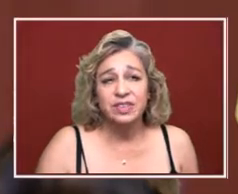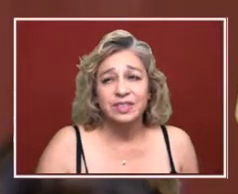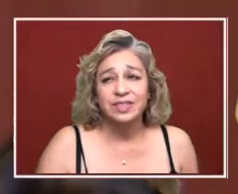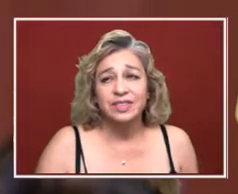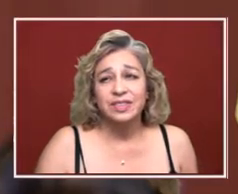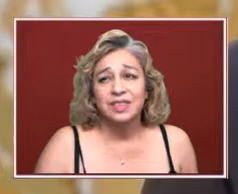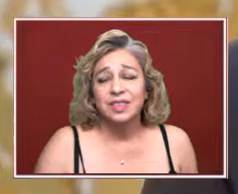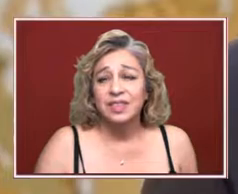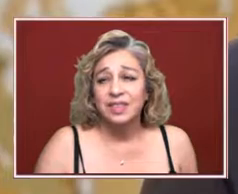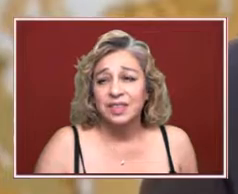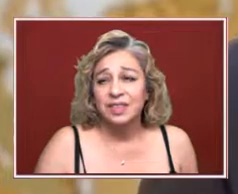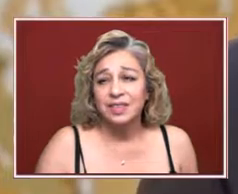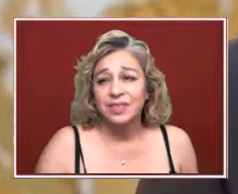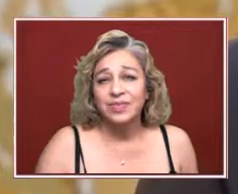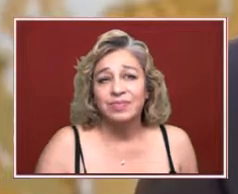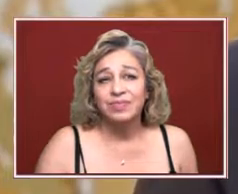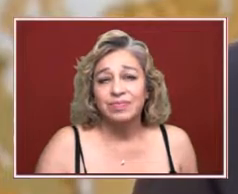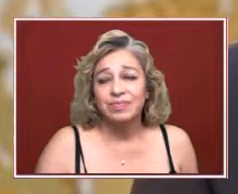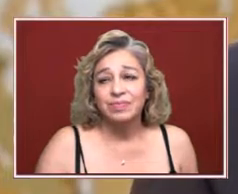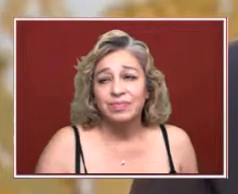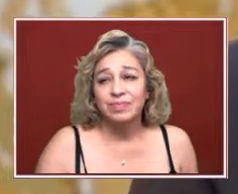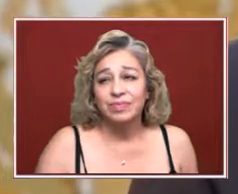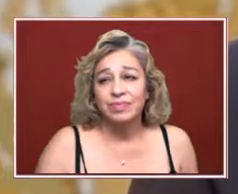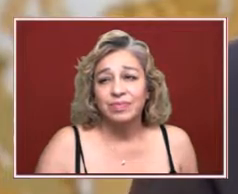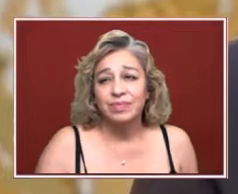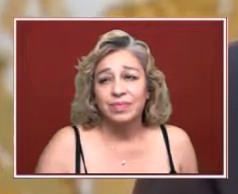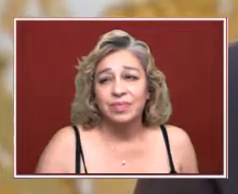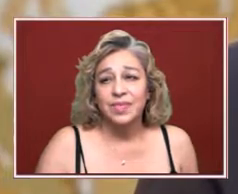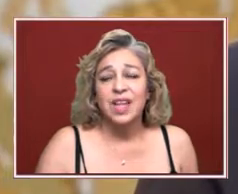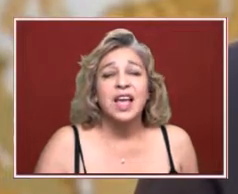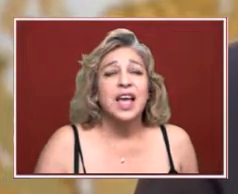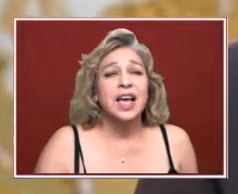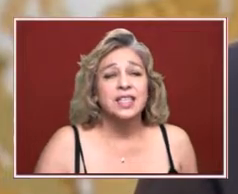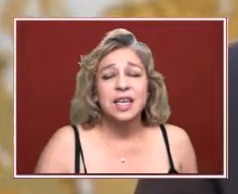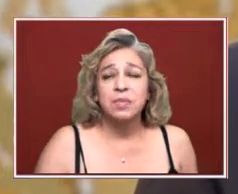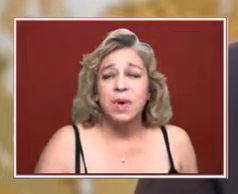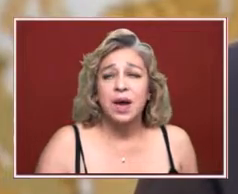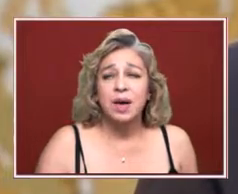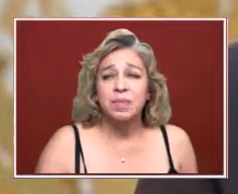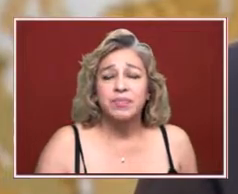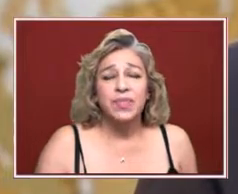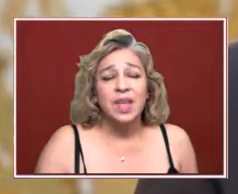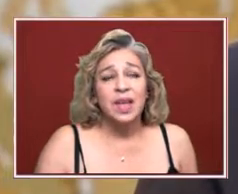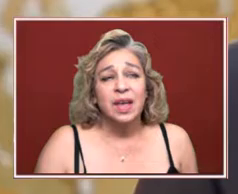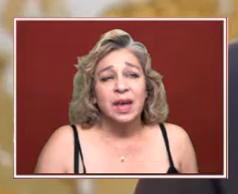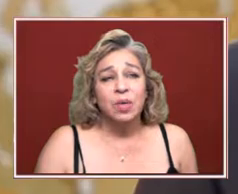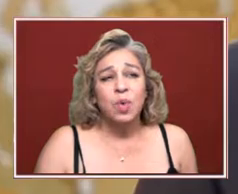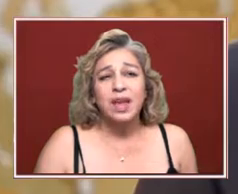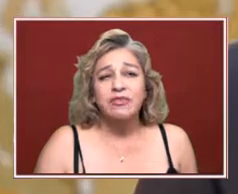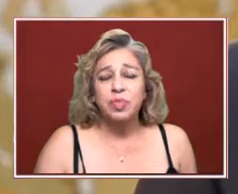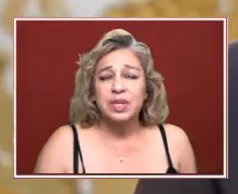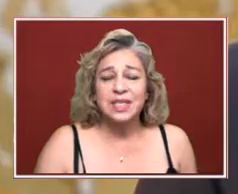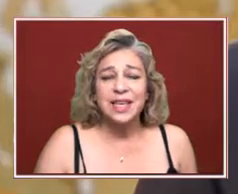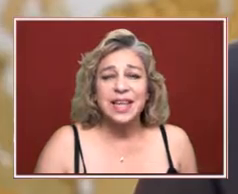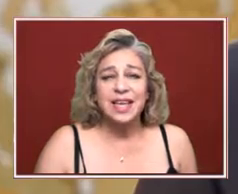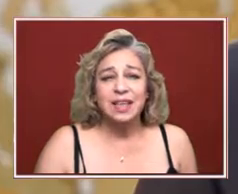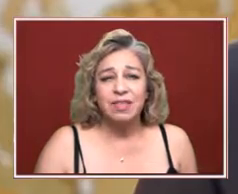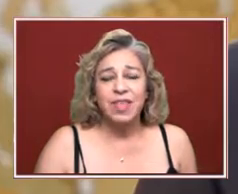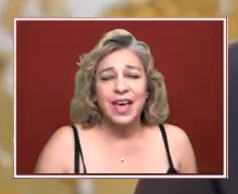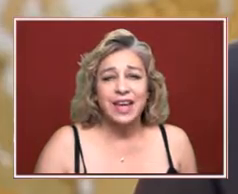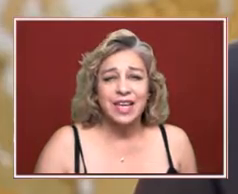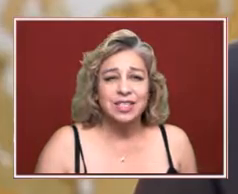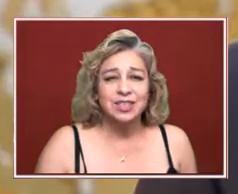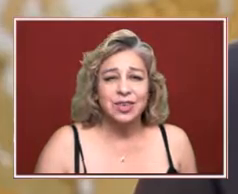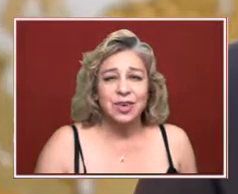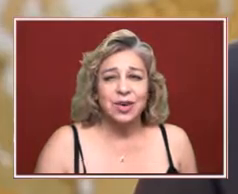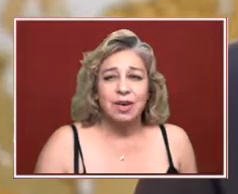official tiene un recto proceder, has a way of proceeding